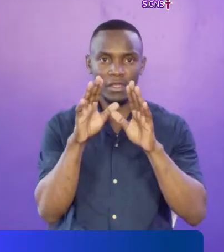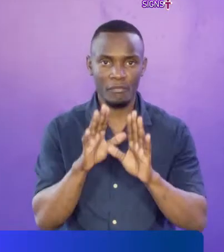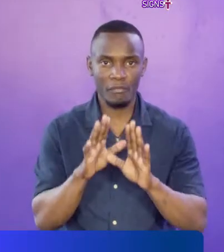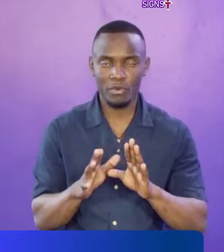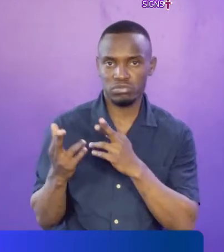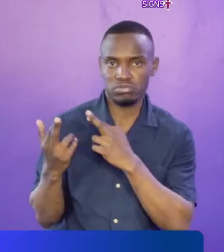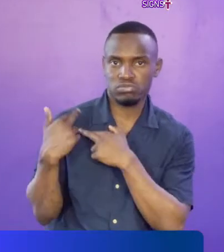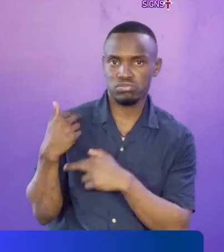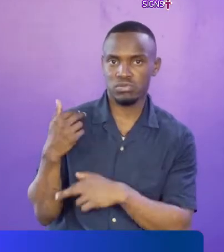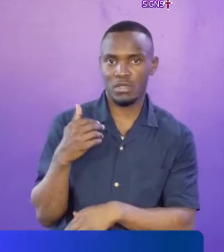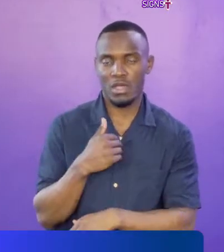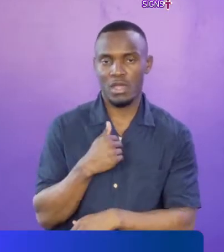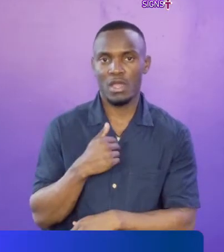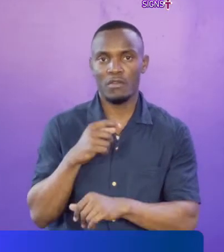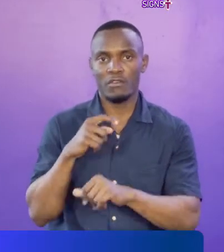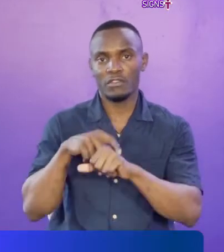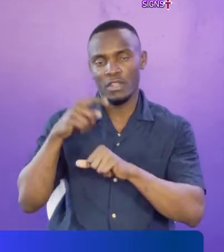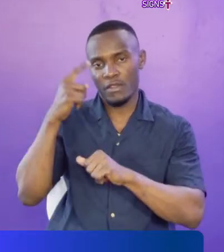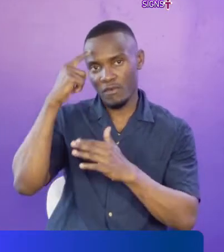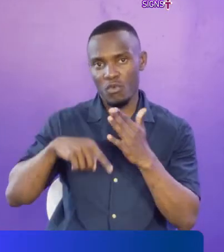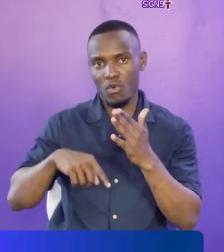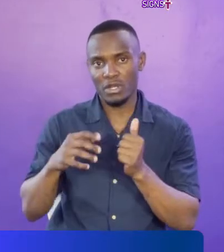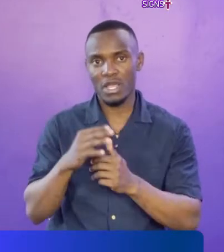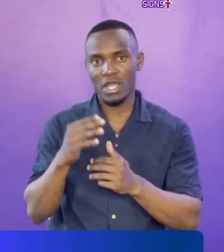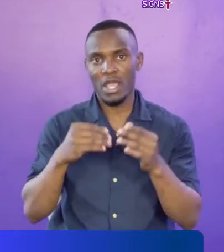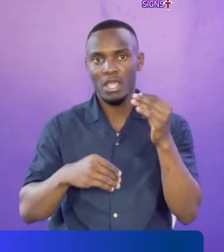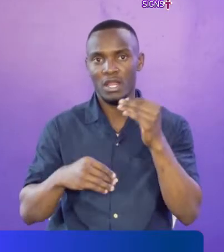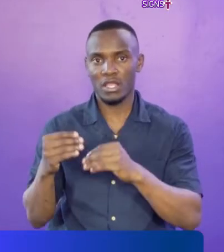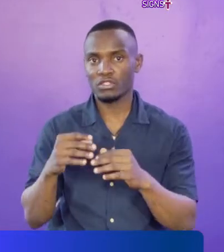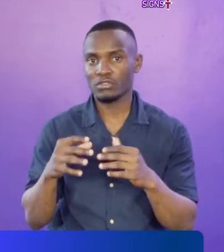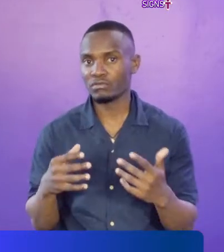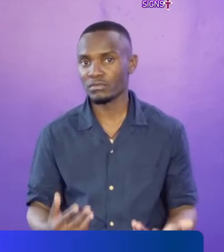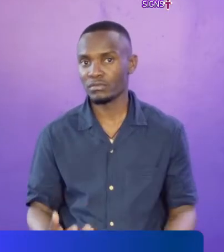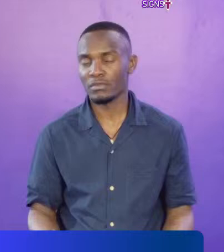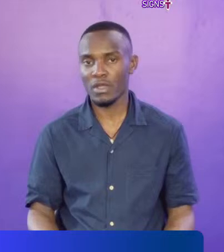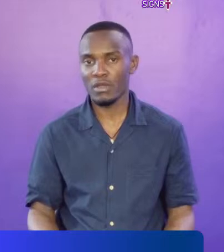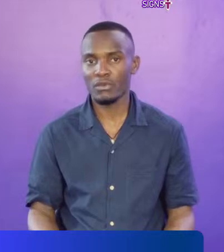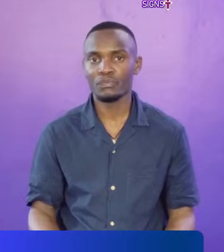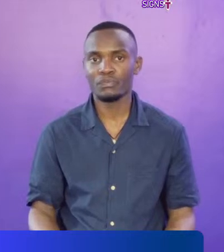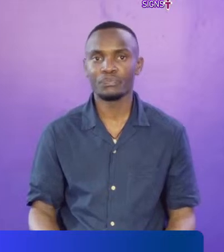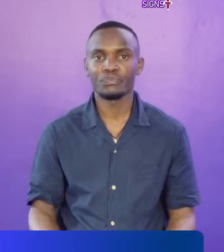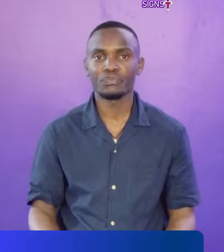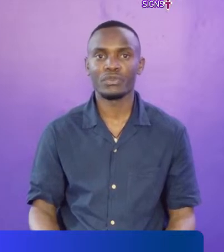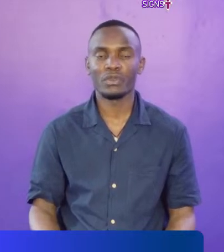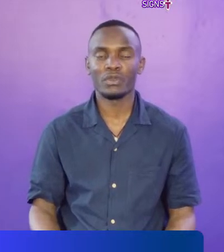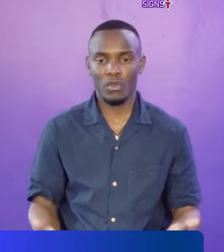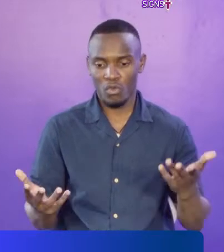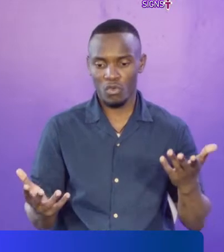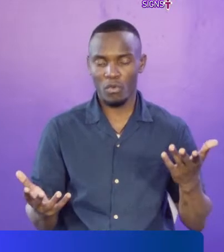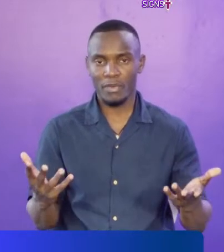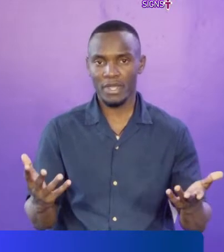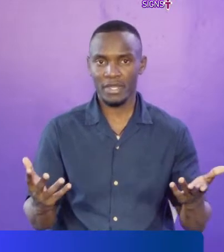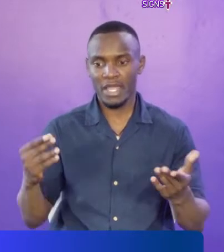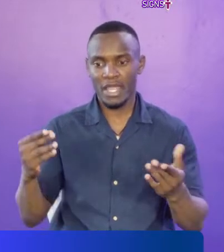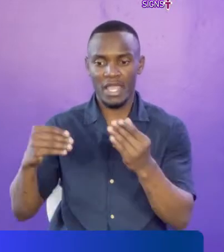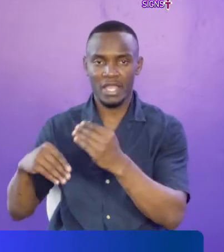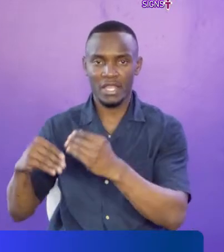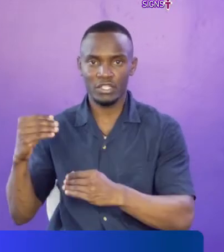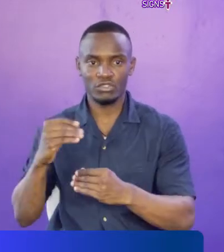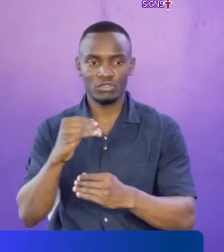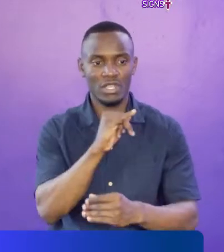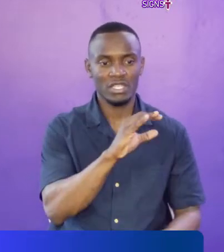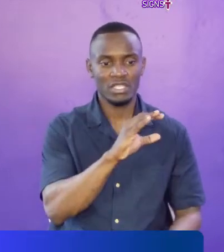electoral process by looking at how elections and ICT is being used, because there is a component